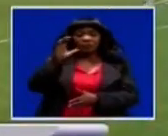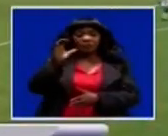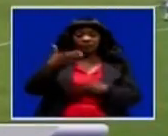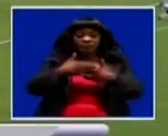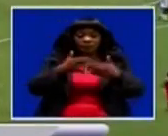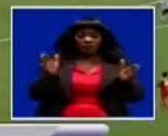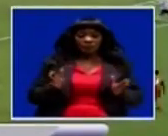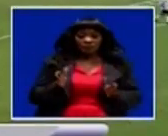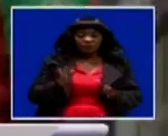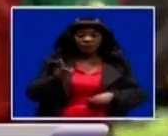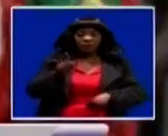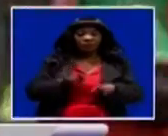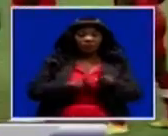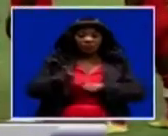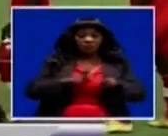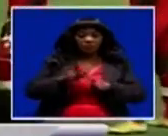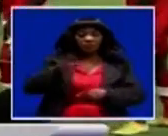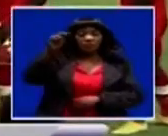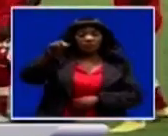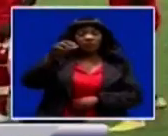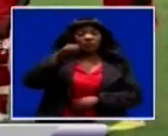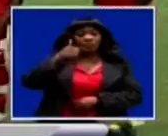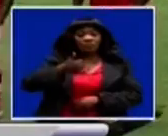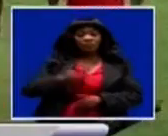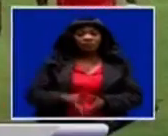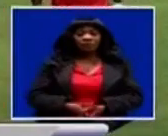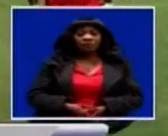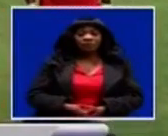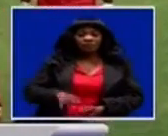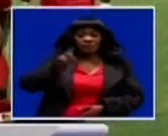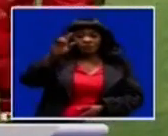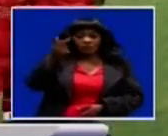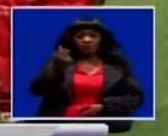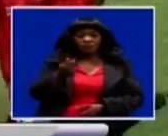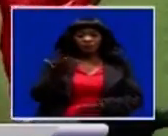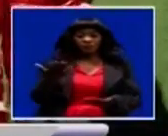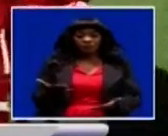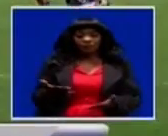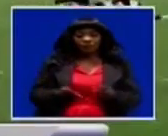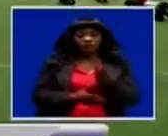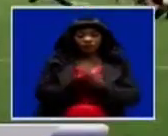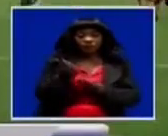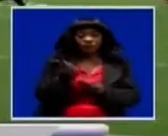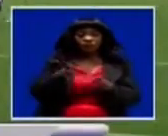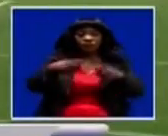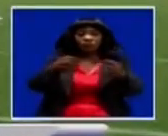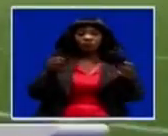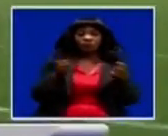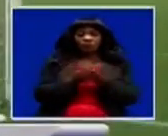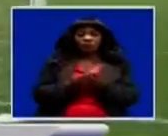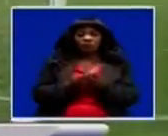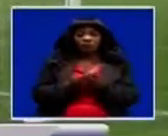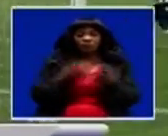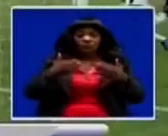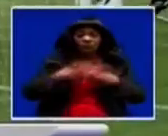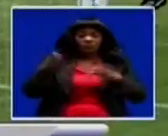Mwanawasa Stadium in Ndola tomorrow. This is the first of its kind, and both teams will look to record a win to